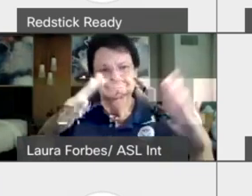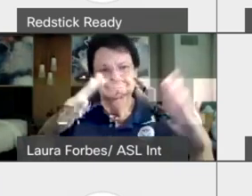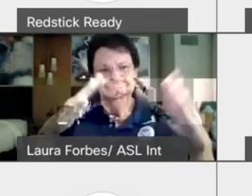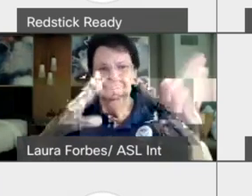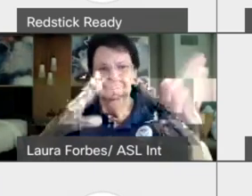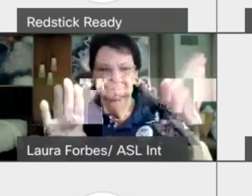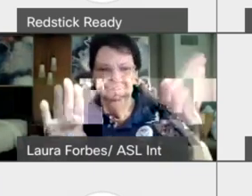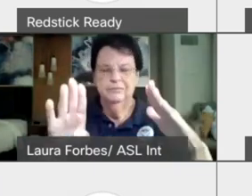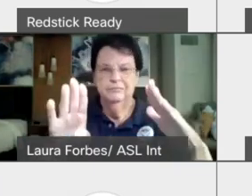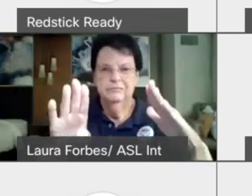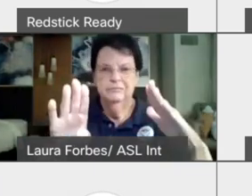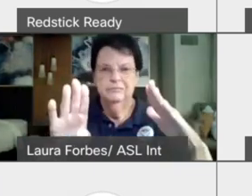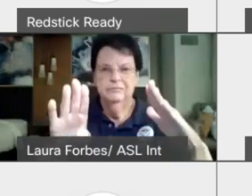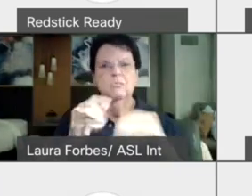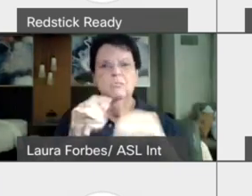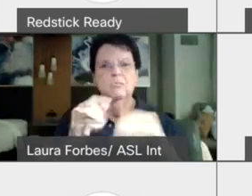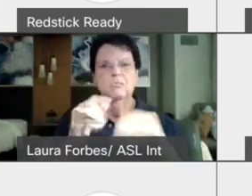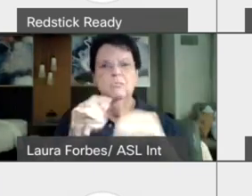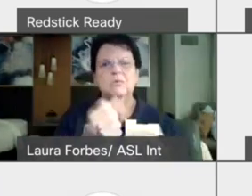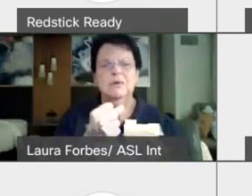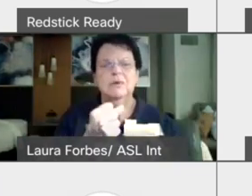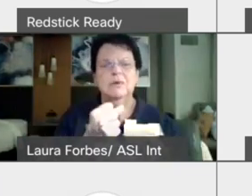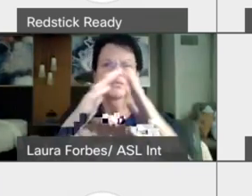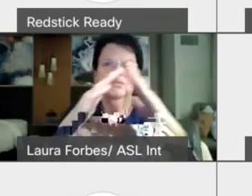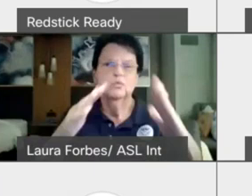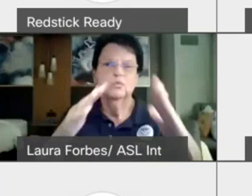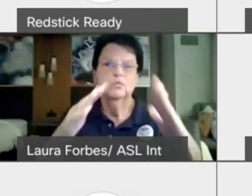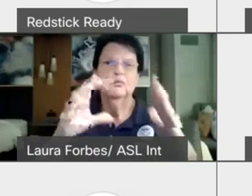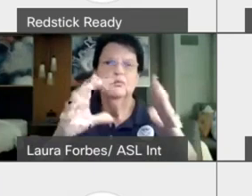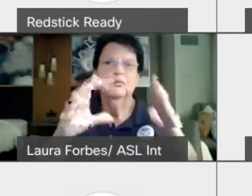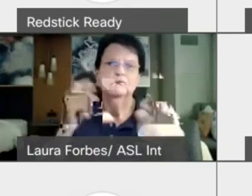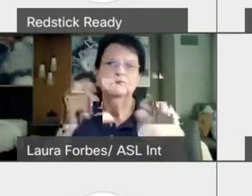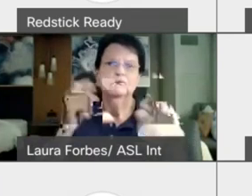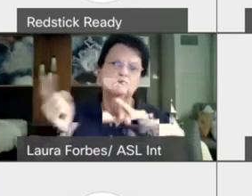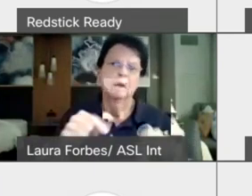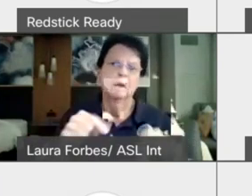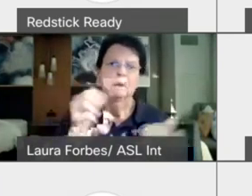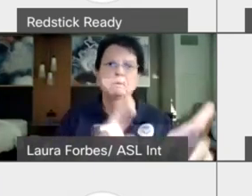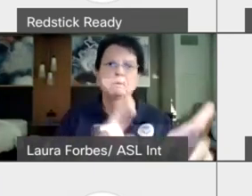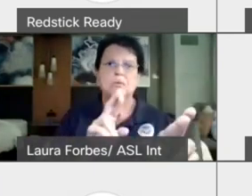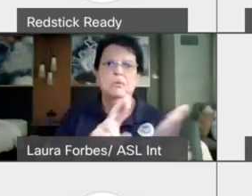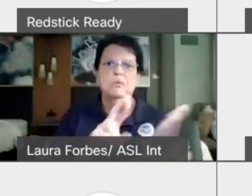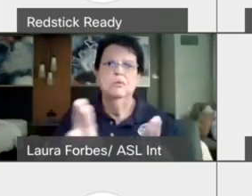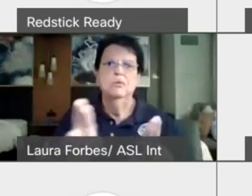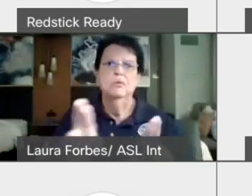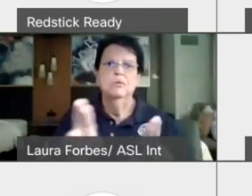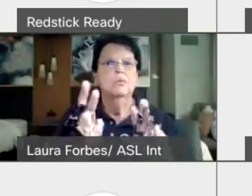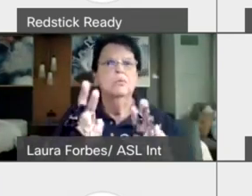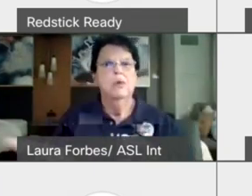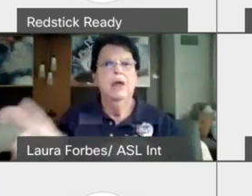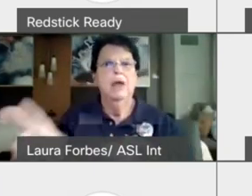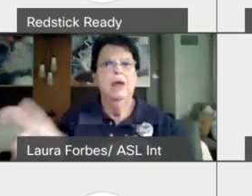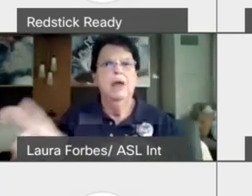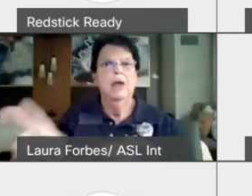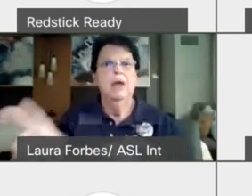have a roofing company come and repair your roof with shingles. We do know that there's a lot of demand right now and the